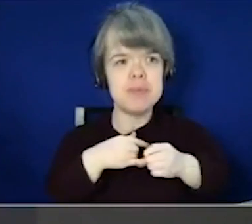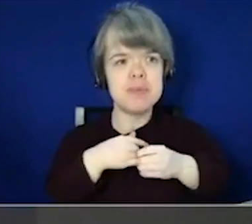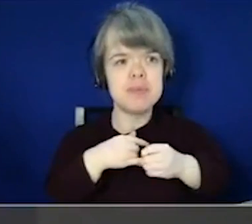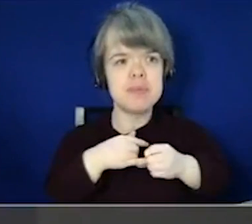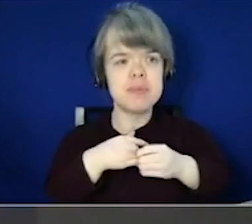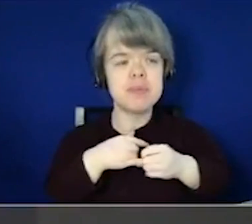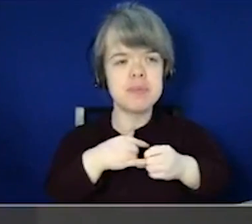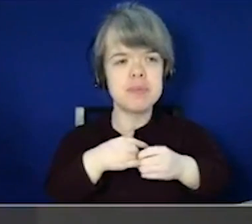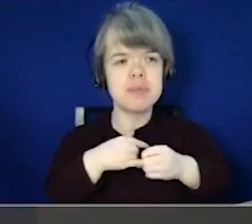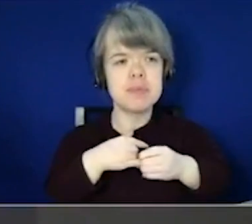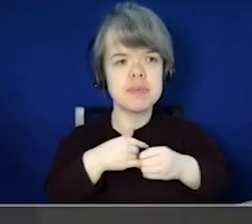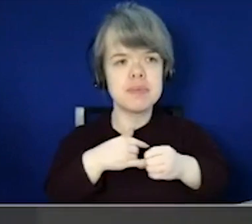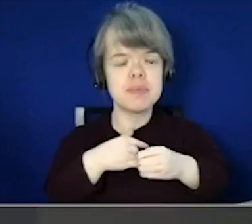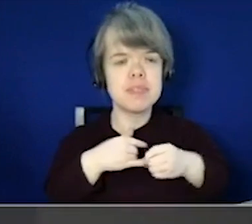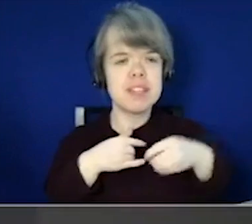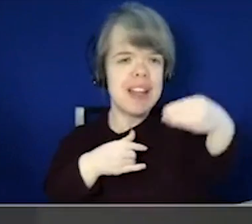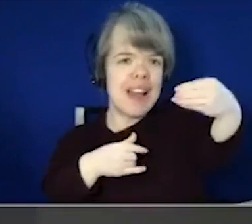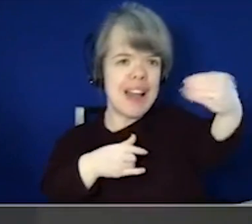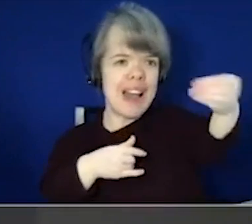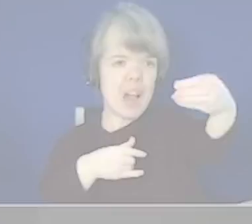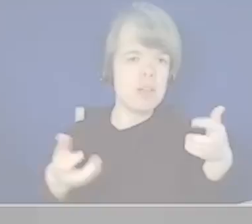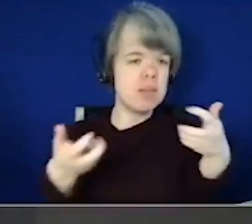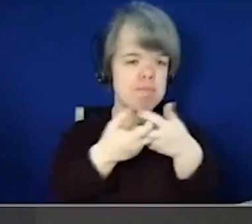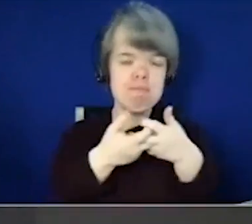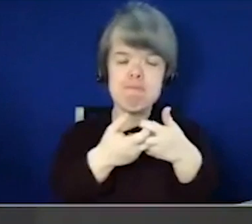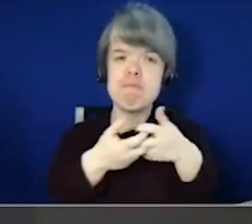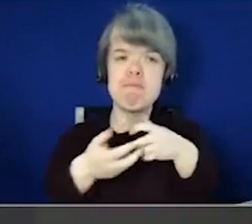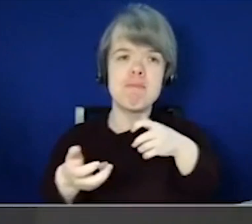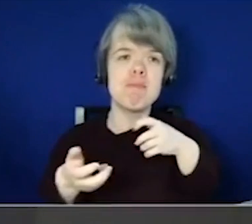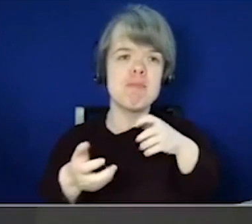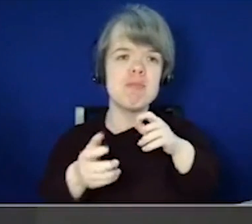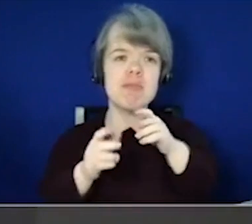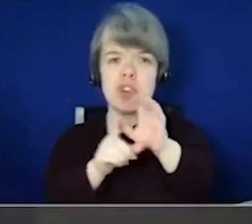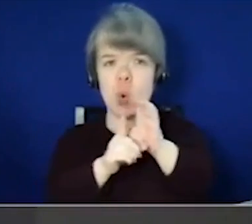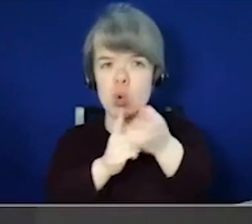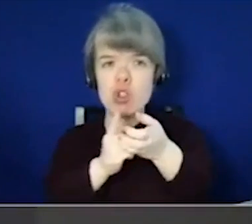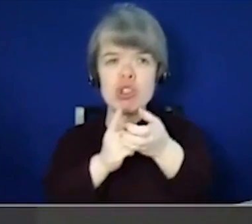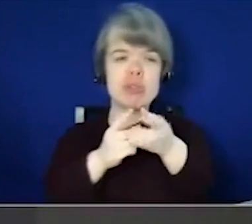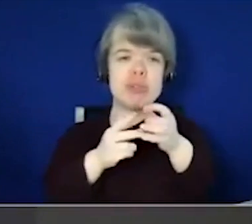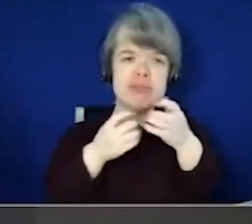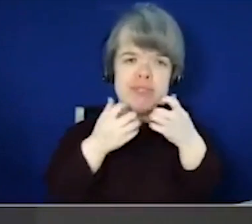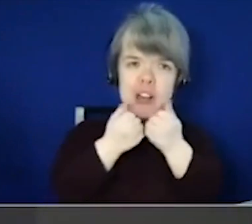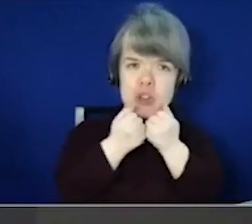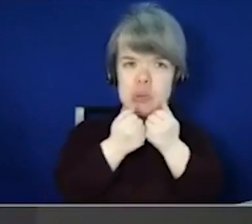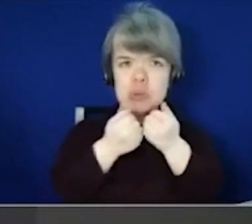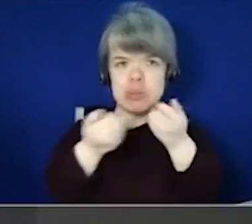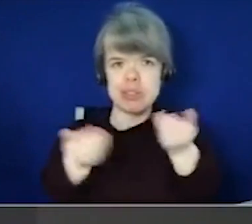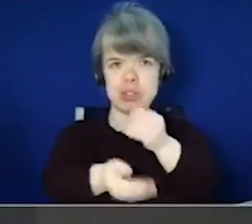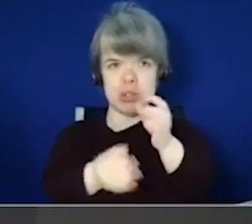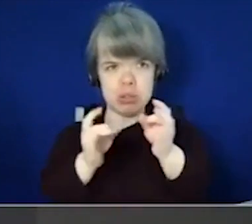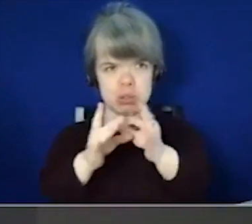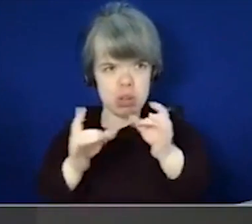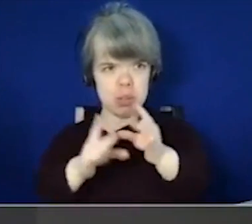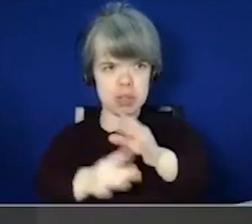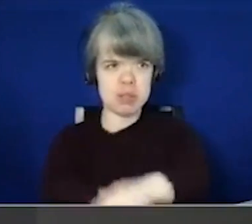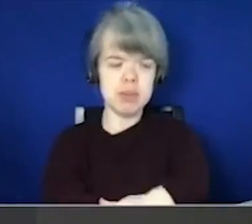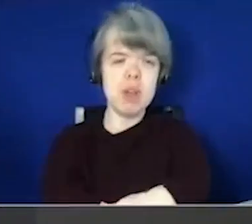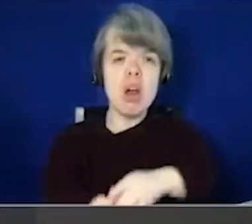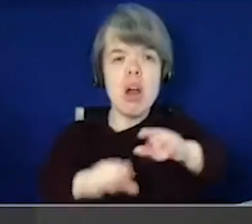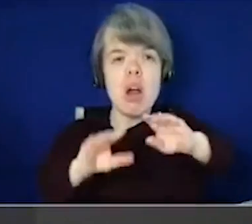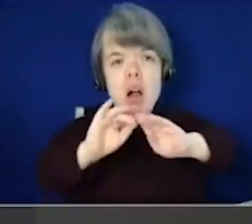to disrupt the future of our company. Now, as I said in the letter, it is an American right of